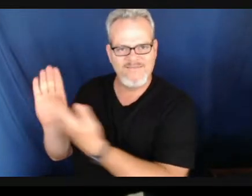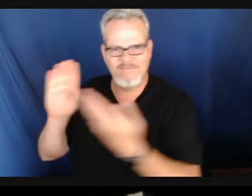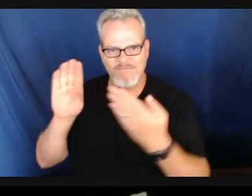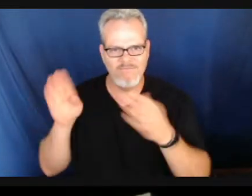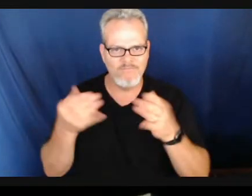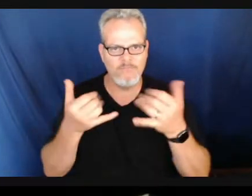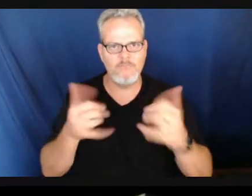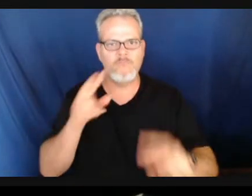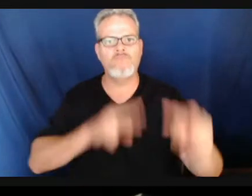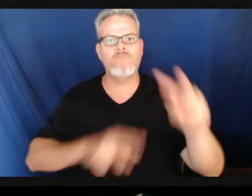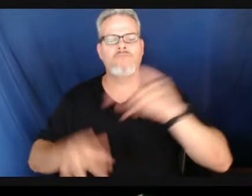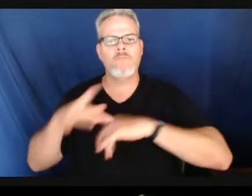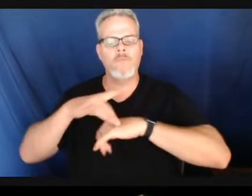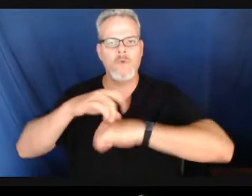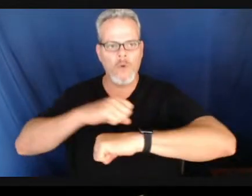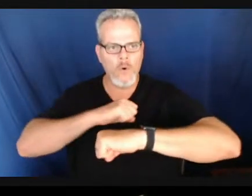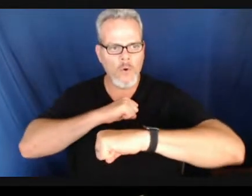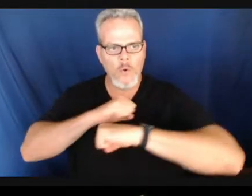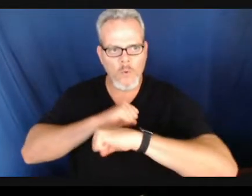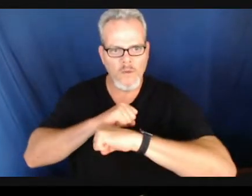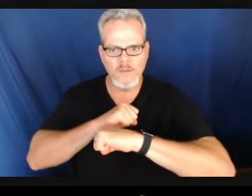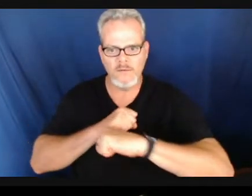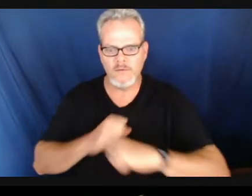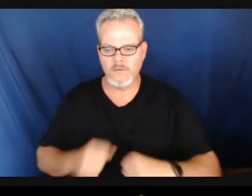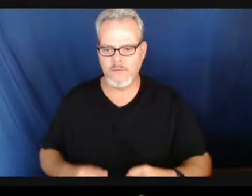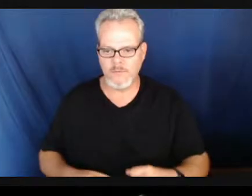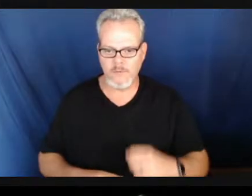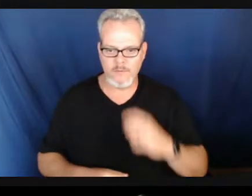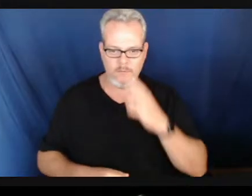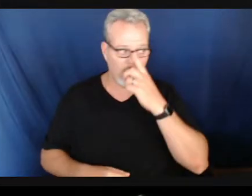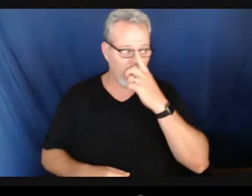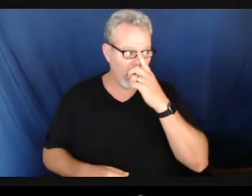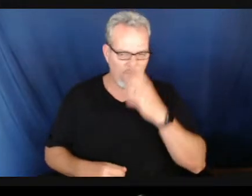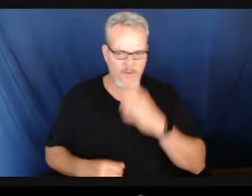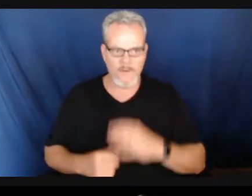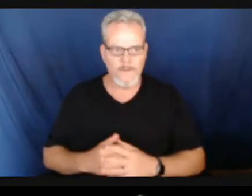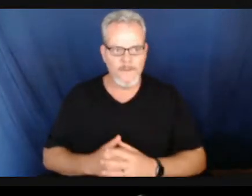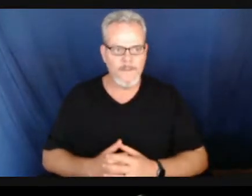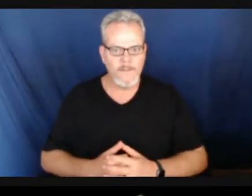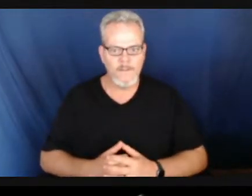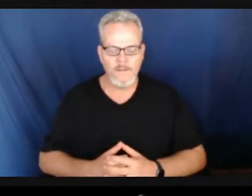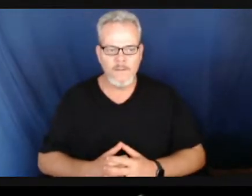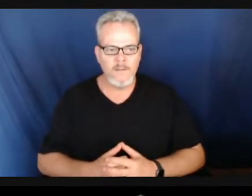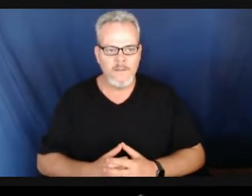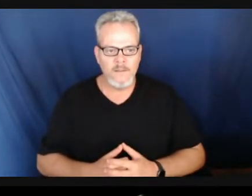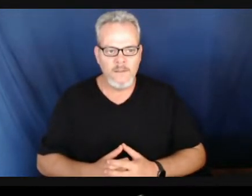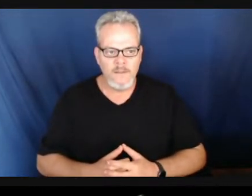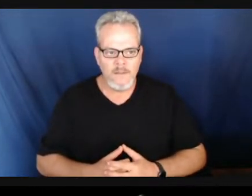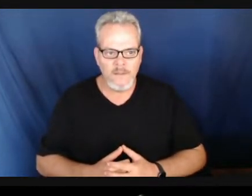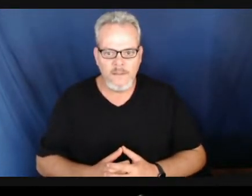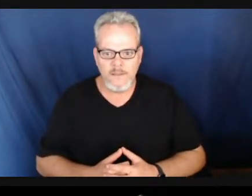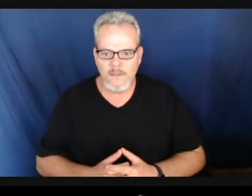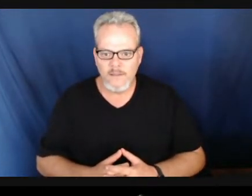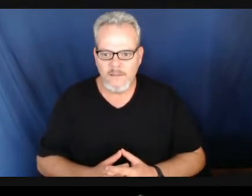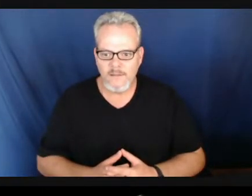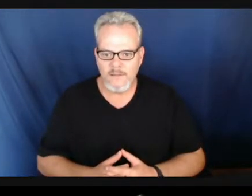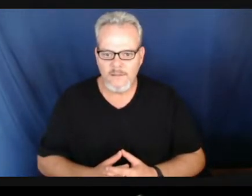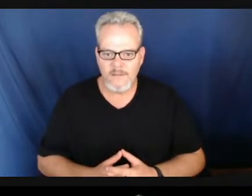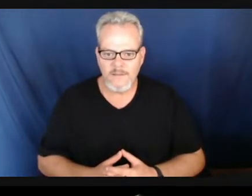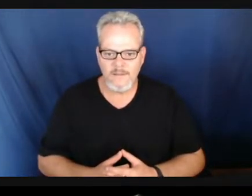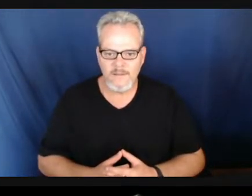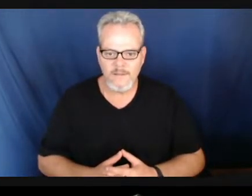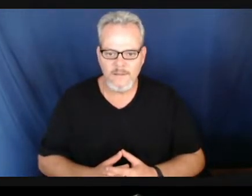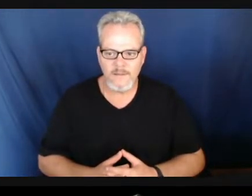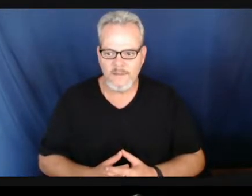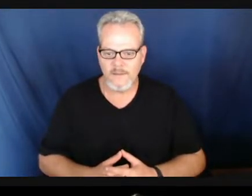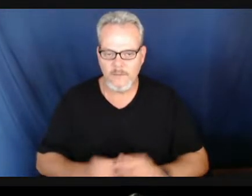So here is our most recent map. Oh, it's reset for me, so let me reset it for you guys. Let's zoom it out so we can